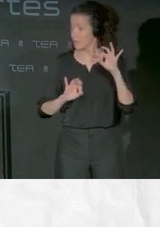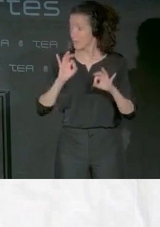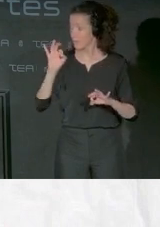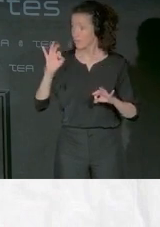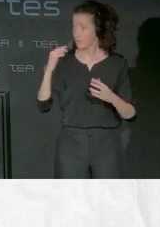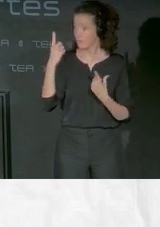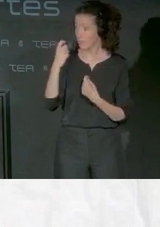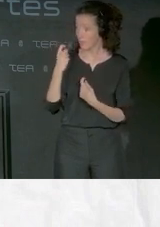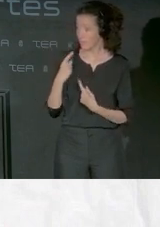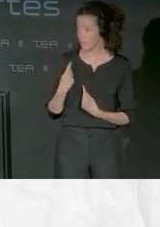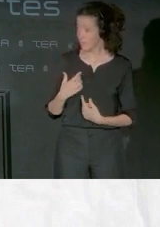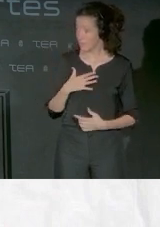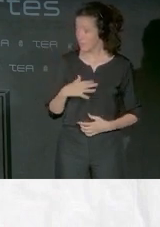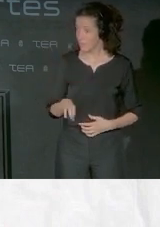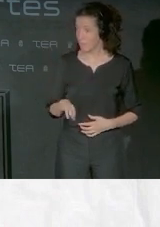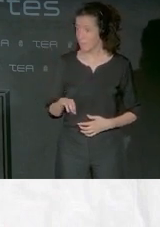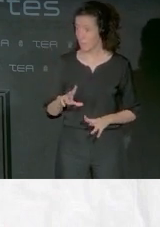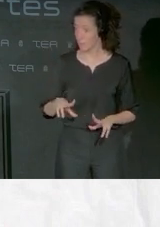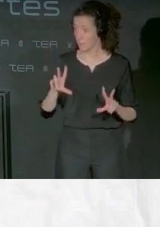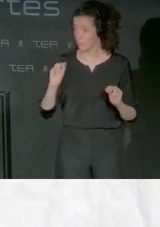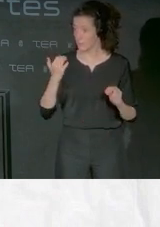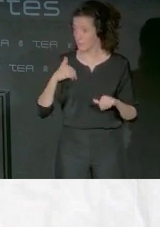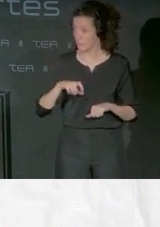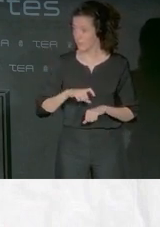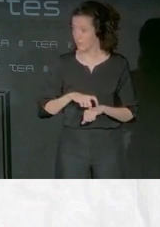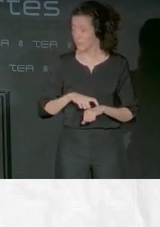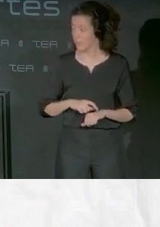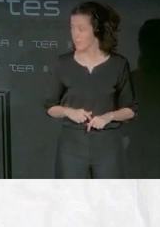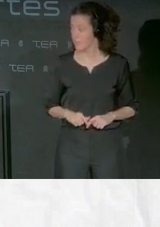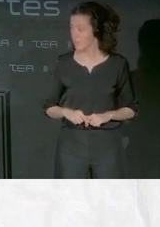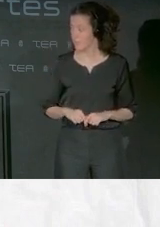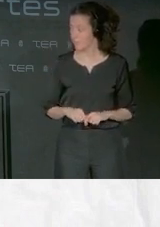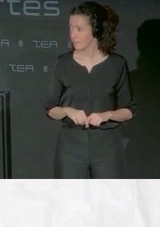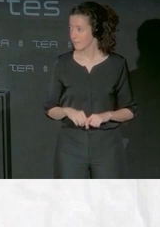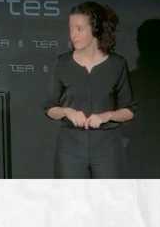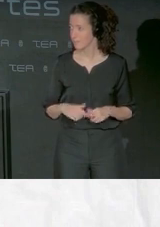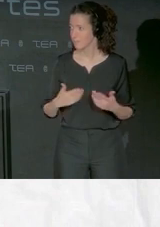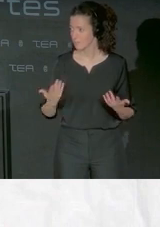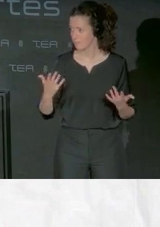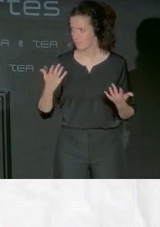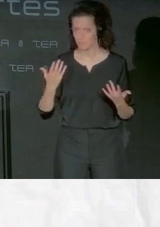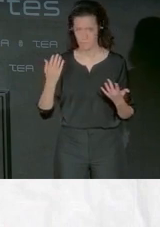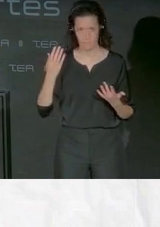of course, that also applies if you have questions for Martin as well.